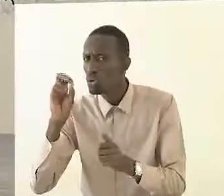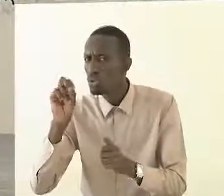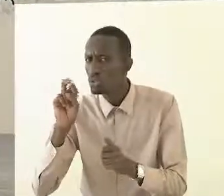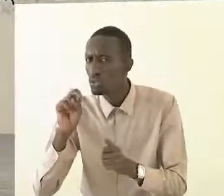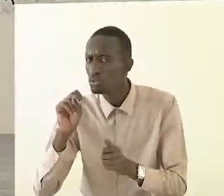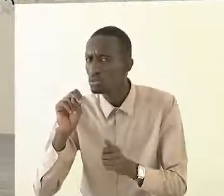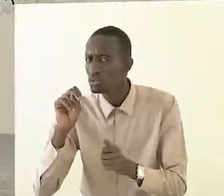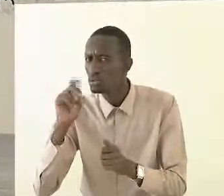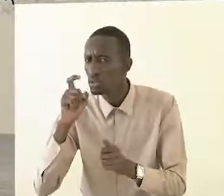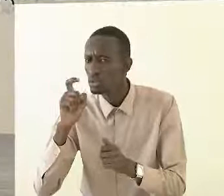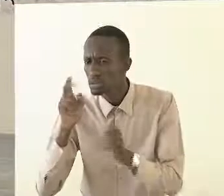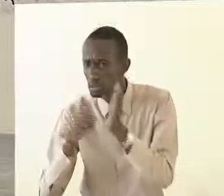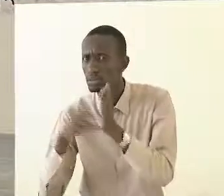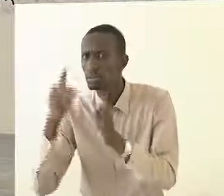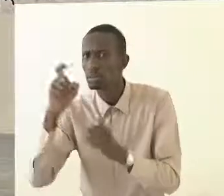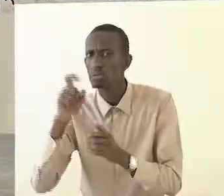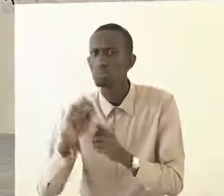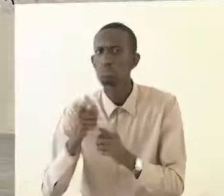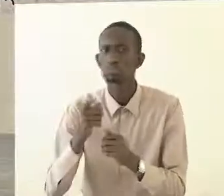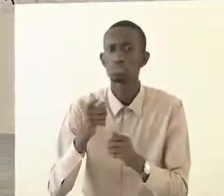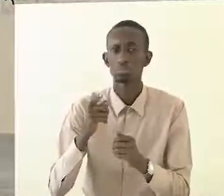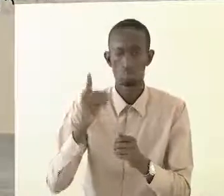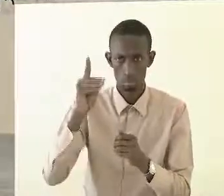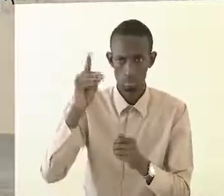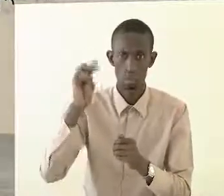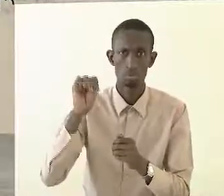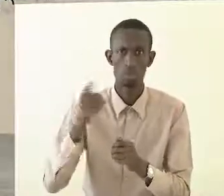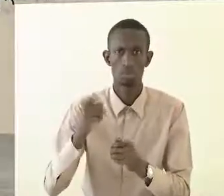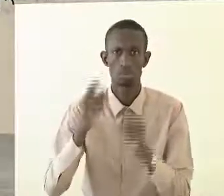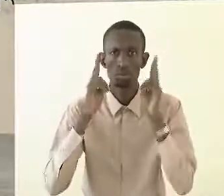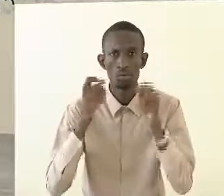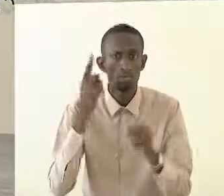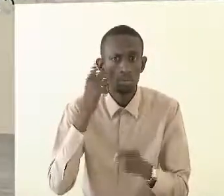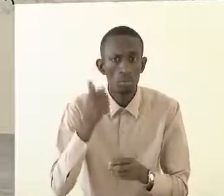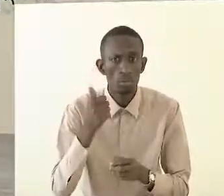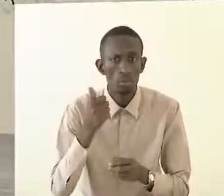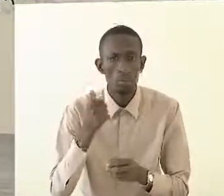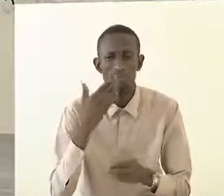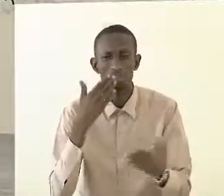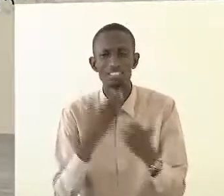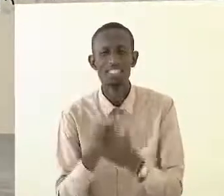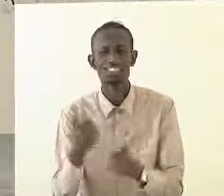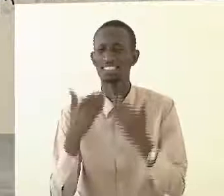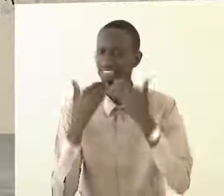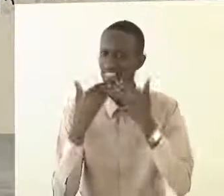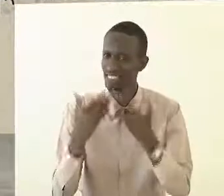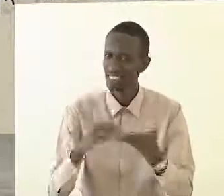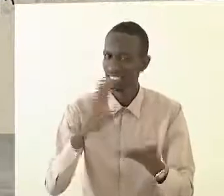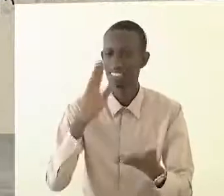dm. Are we together? Is it clear? Oh, very nice. Thank you very